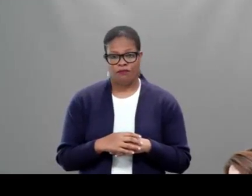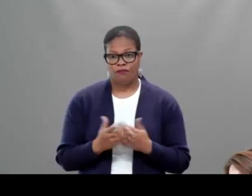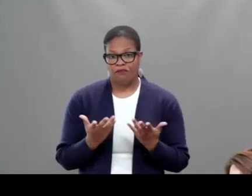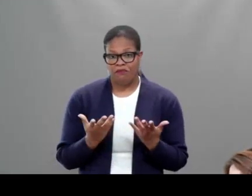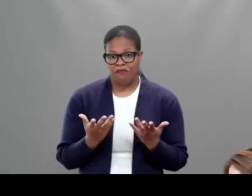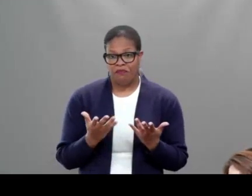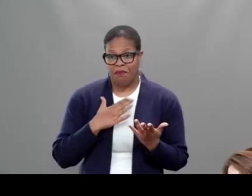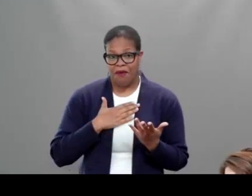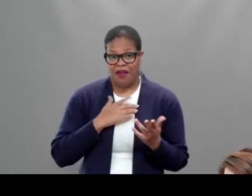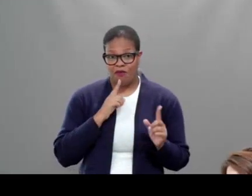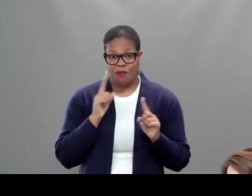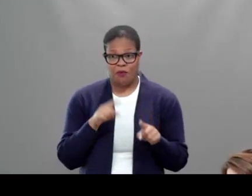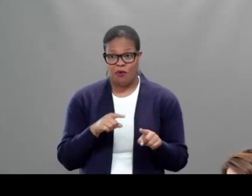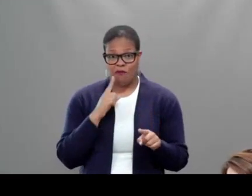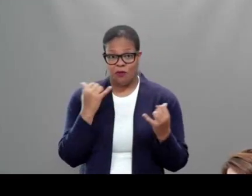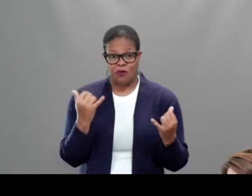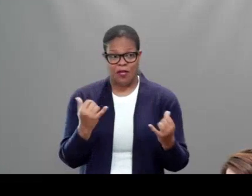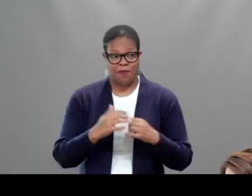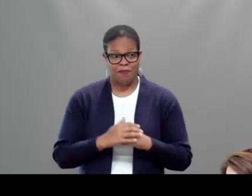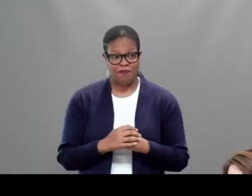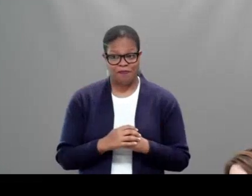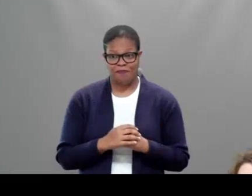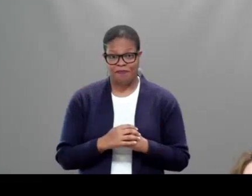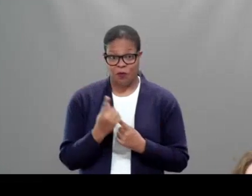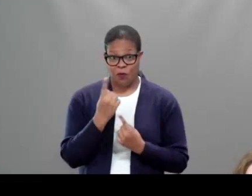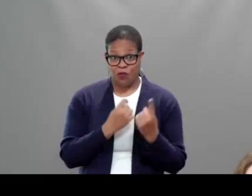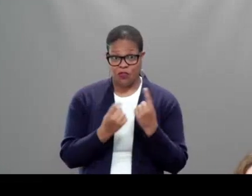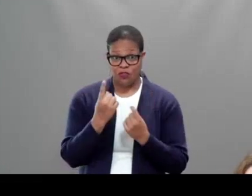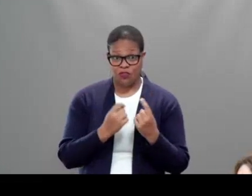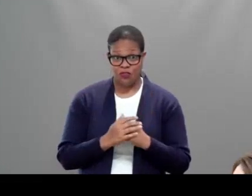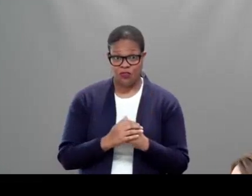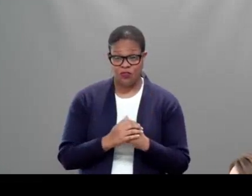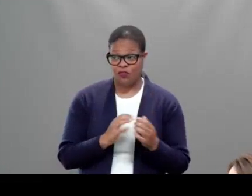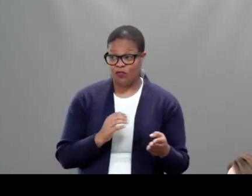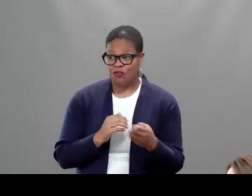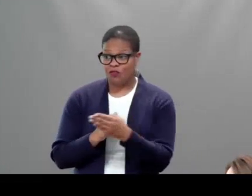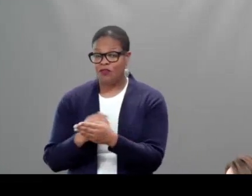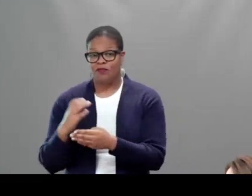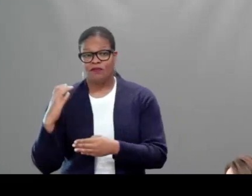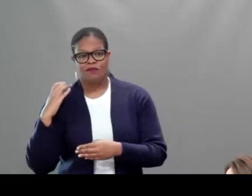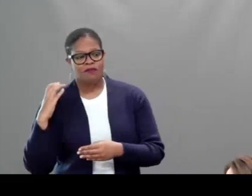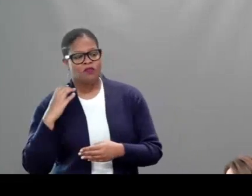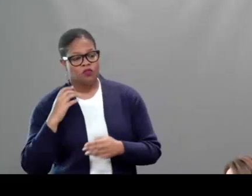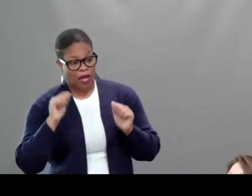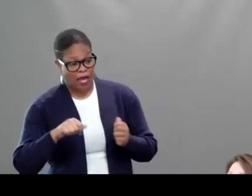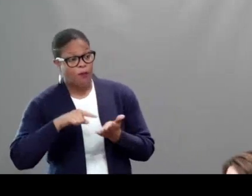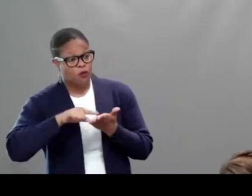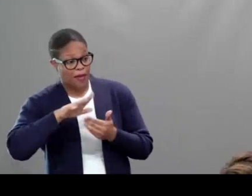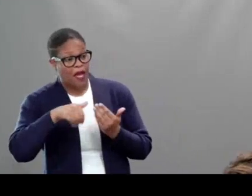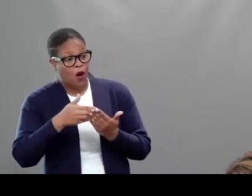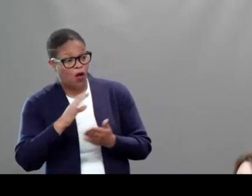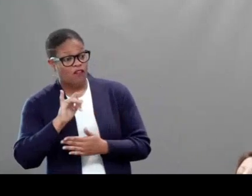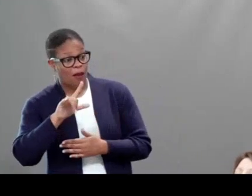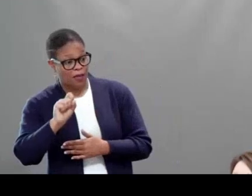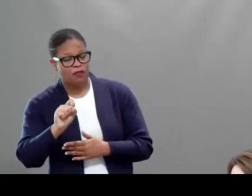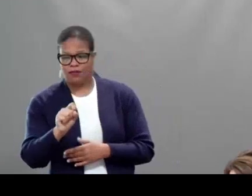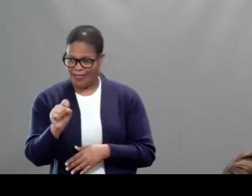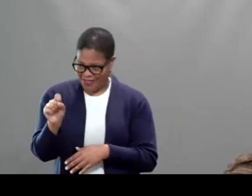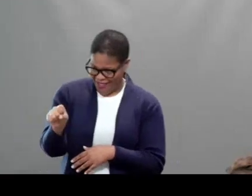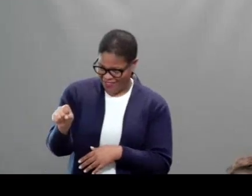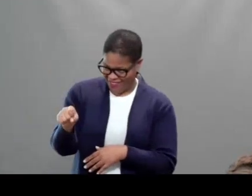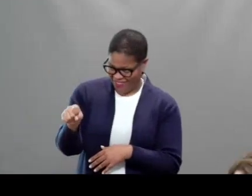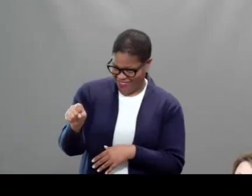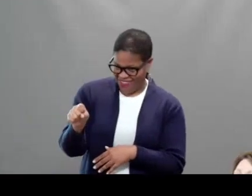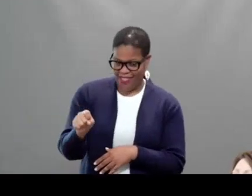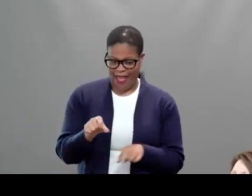So that's my report for today. Any questions? So we're able to pay all of our bills Absolutely. as we